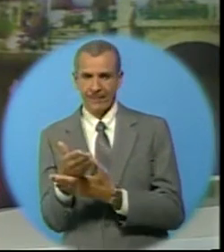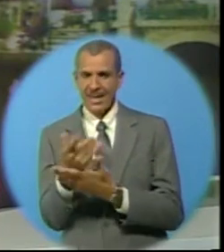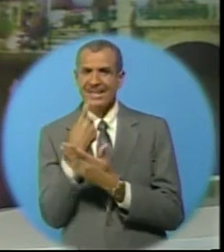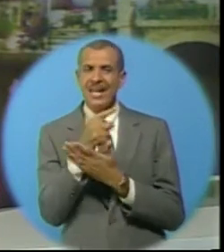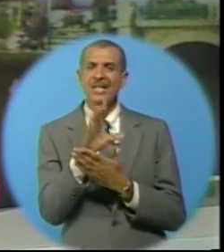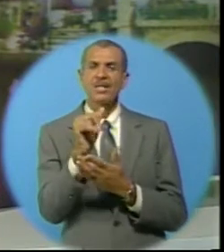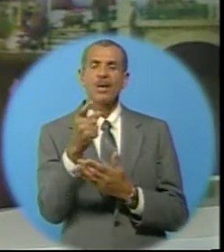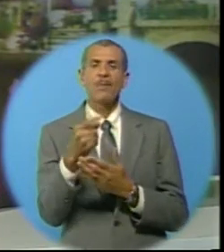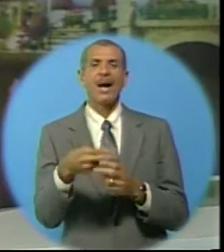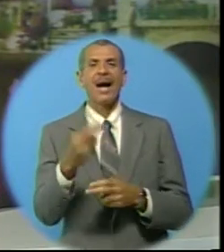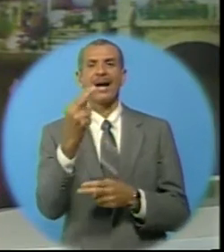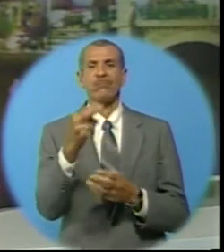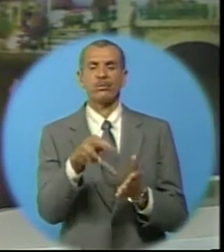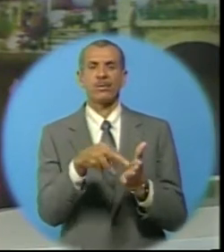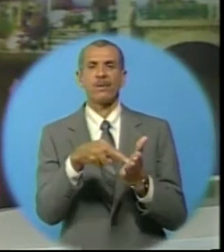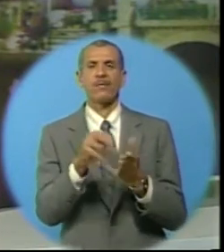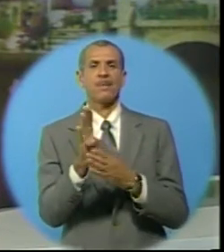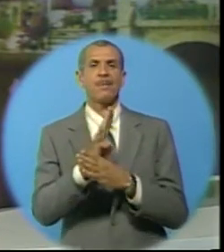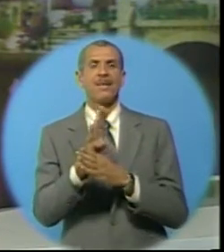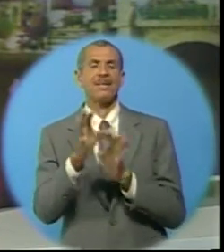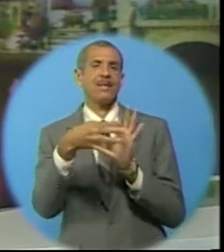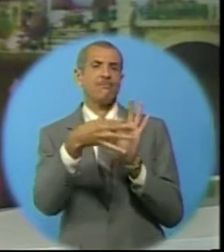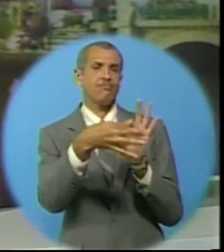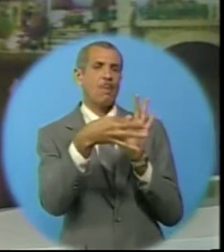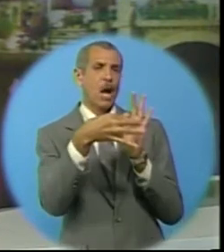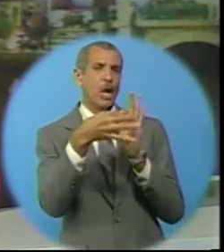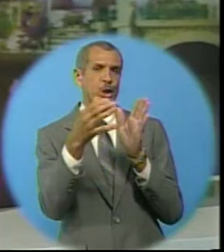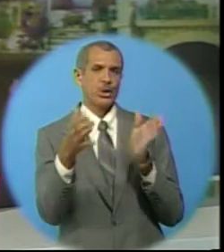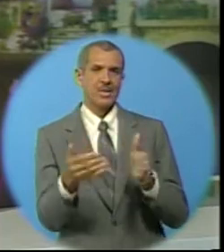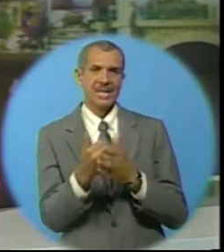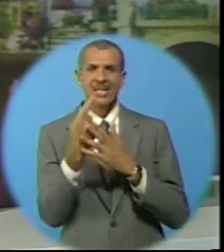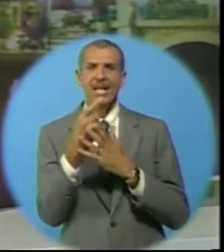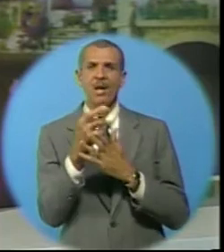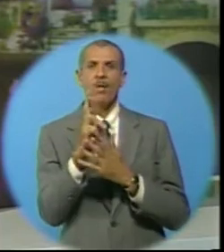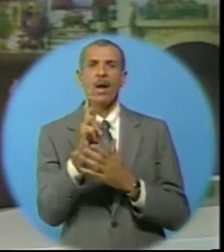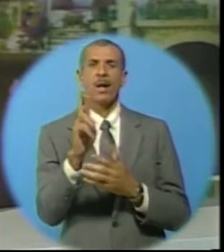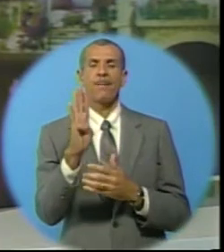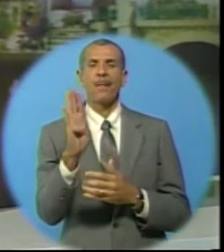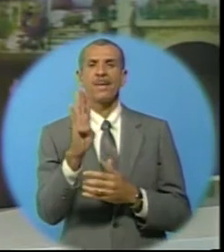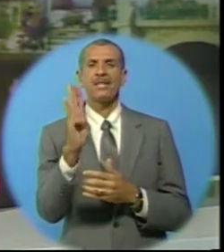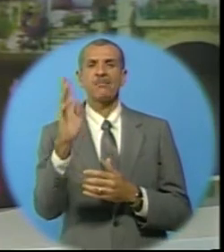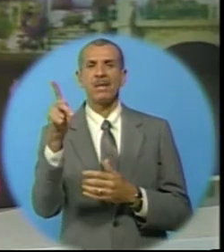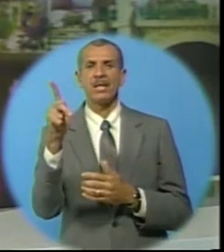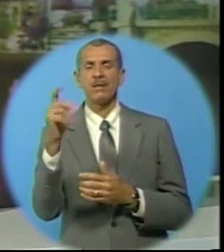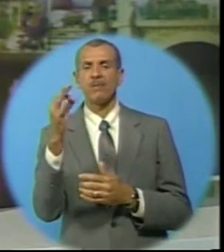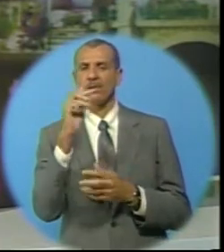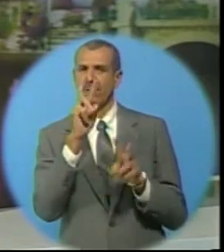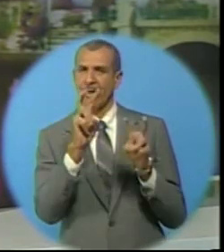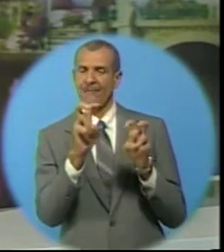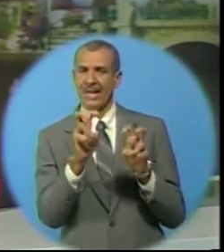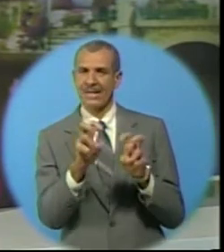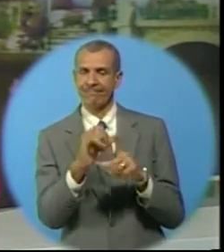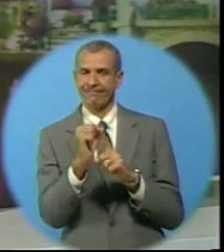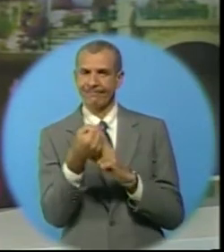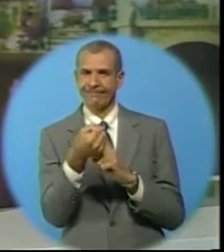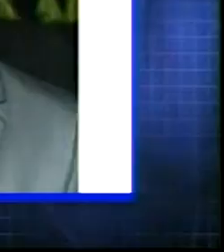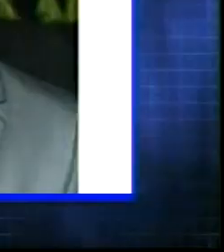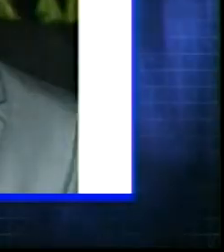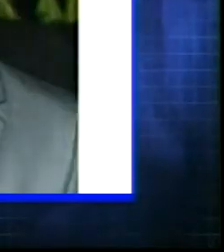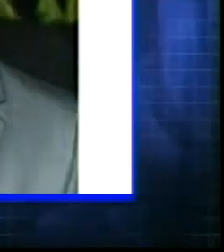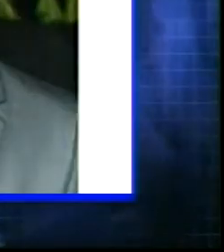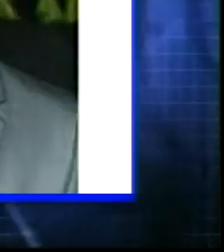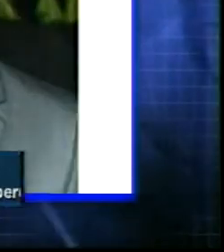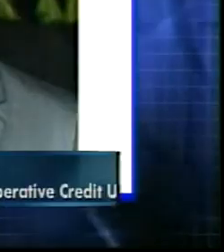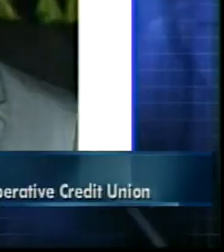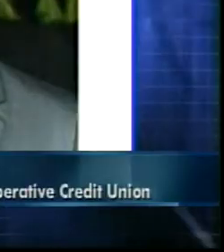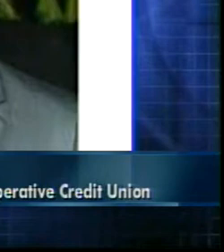COB has a high standard for its business partners. He says the Royal Barbados Police Force is investigating the matter. We do a